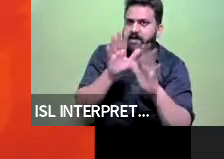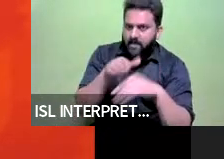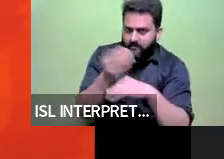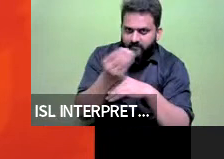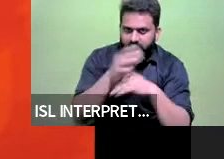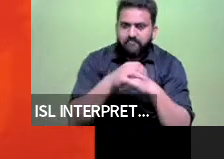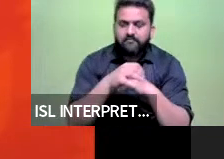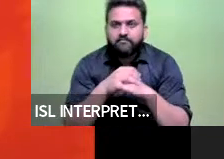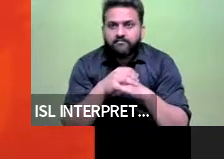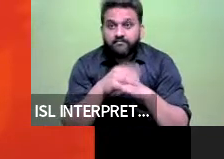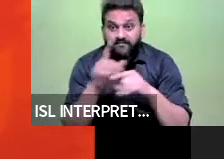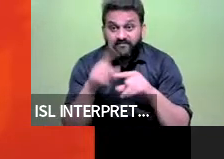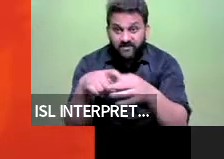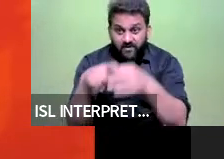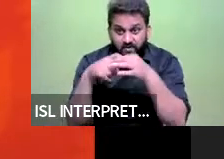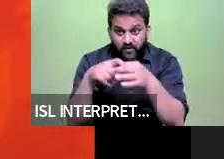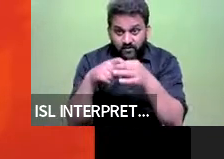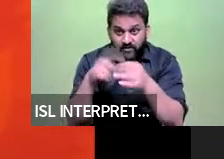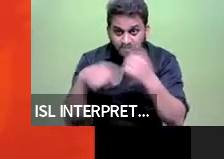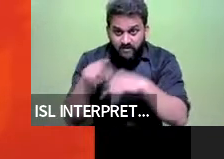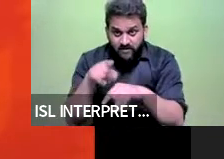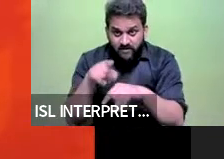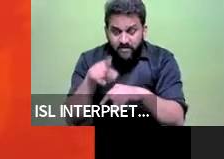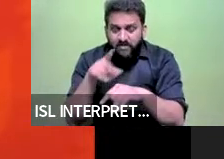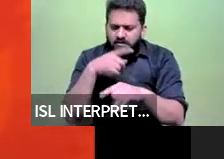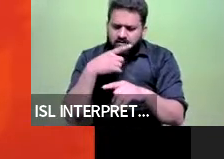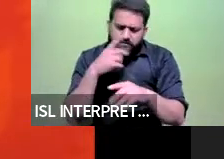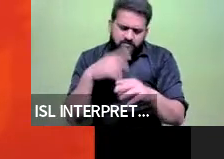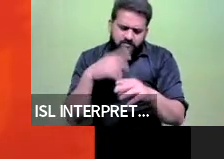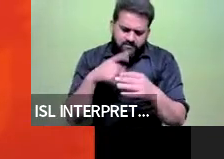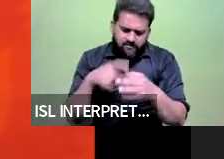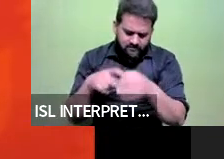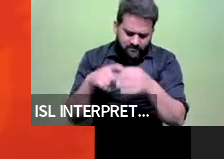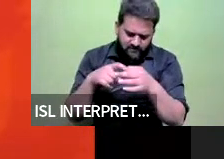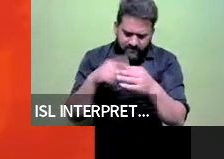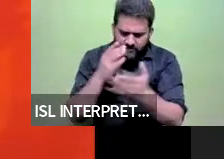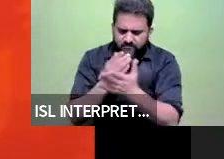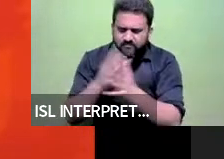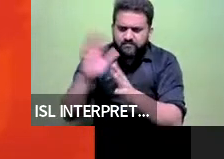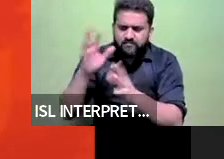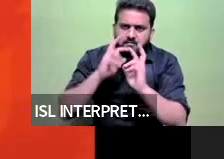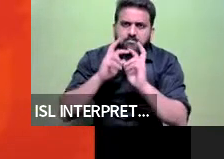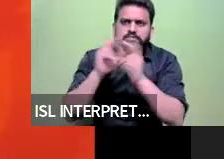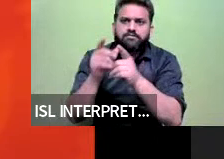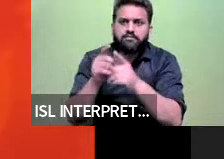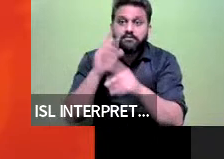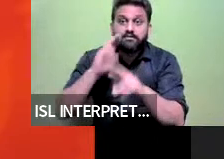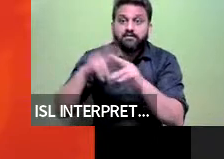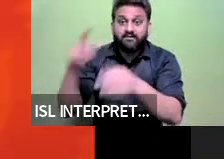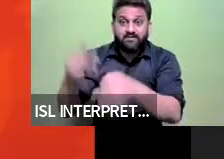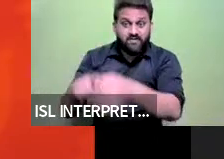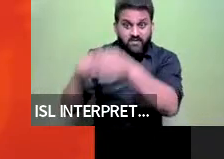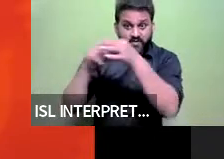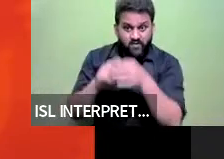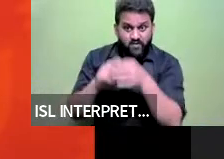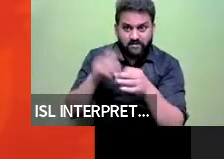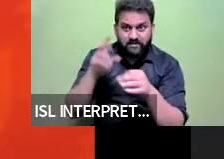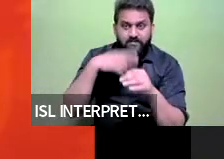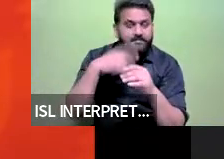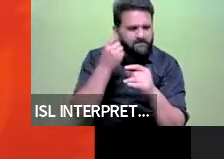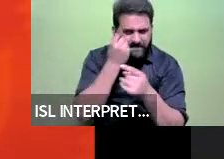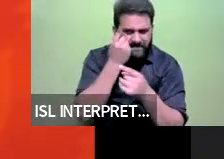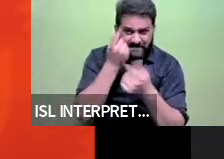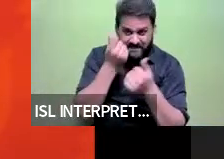So when the questions are asked, you should stop immediately and answer. But if they ask you a question and you do not